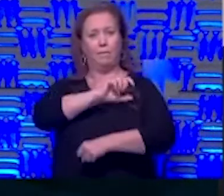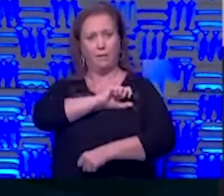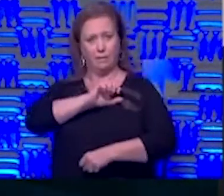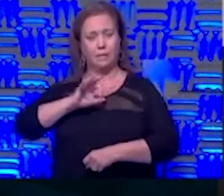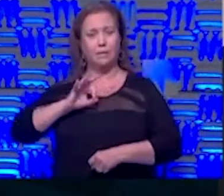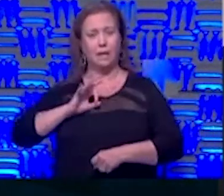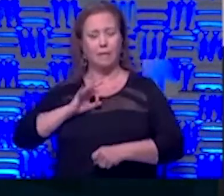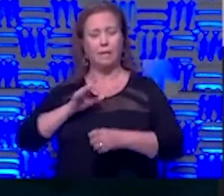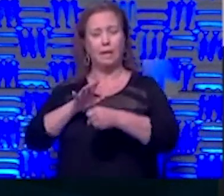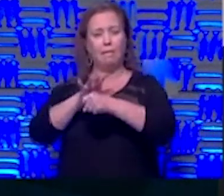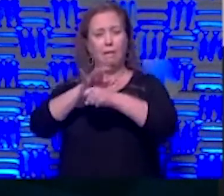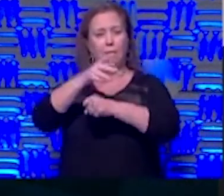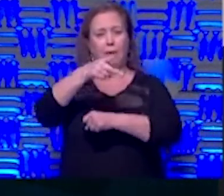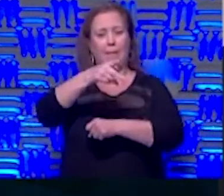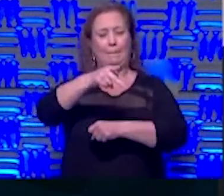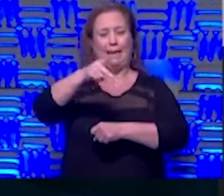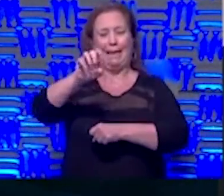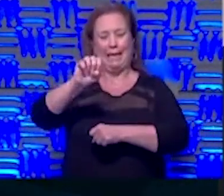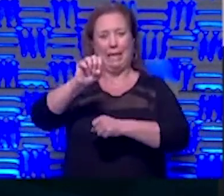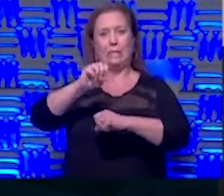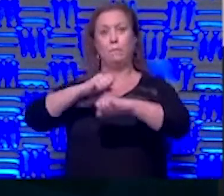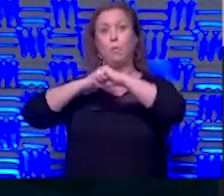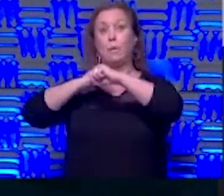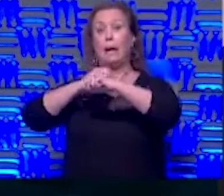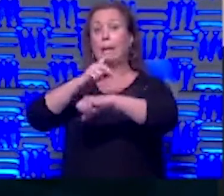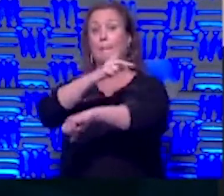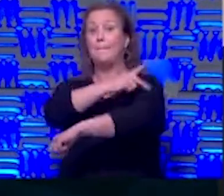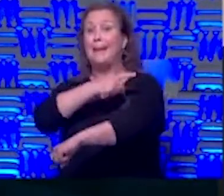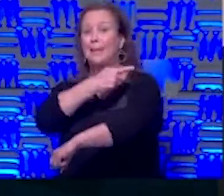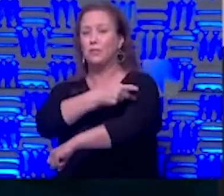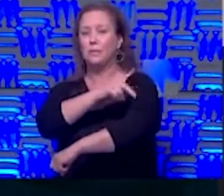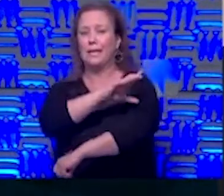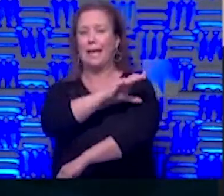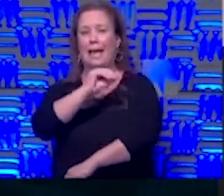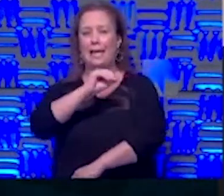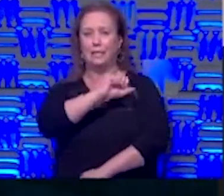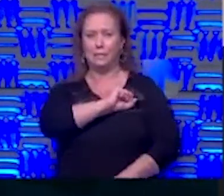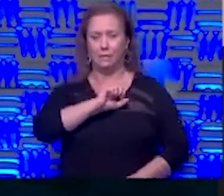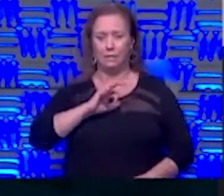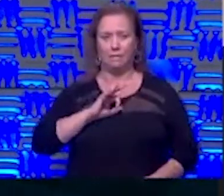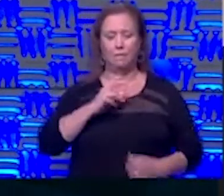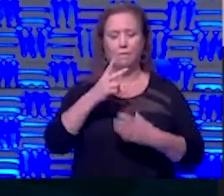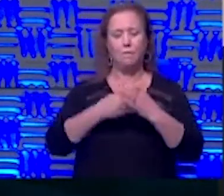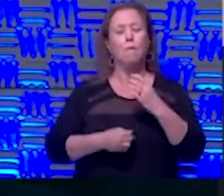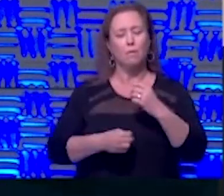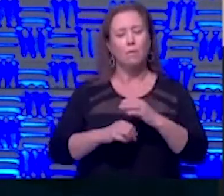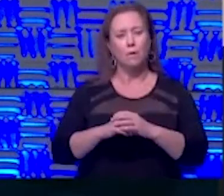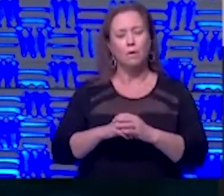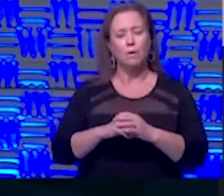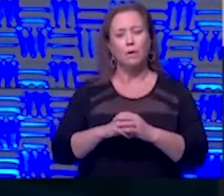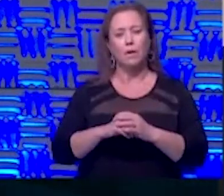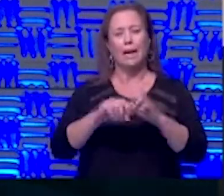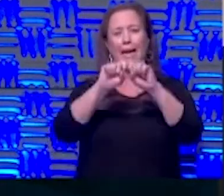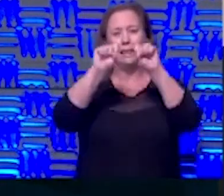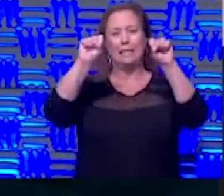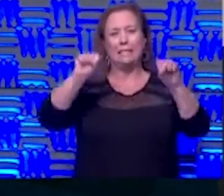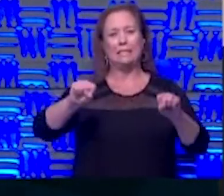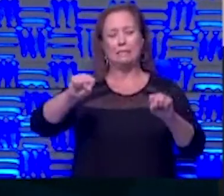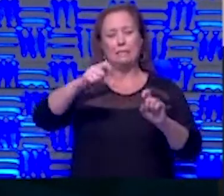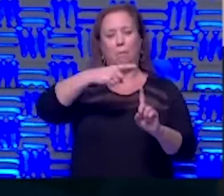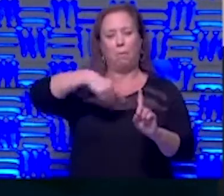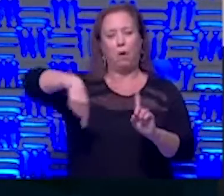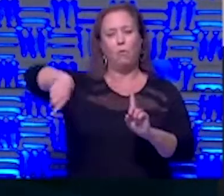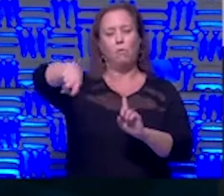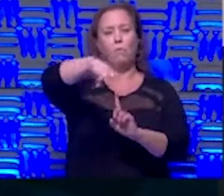adequate PPE to protect both patients and our staff, and that the system around them